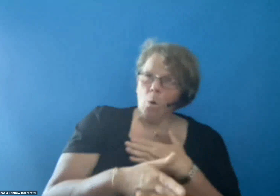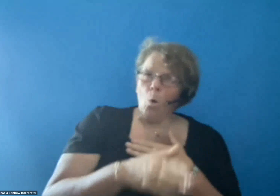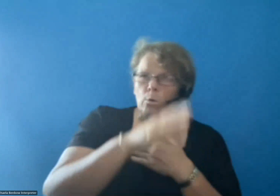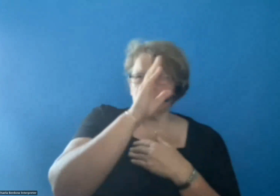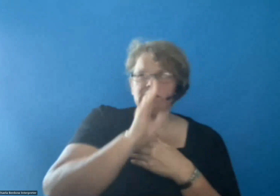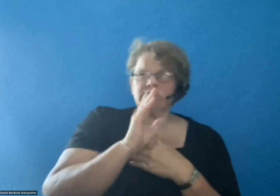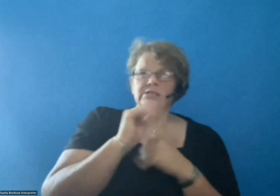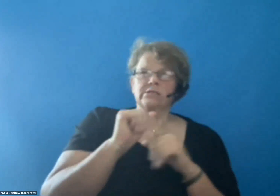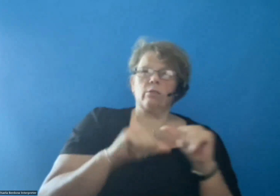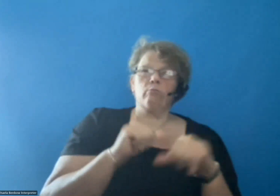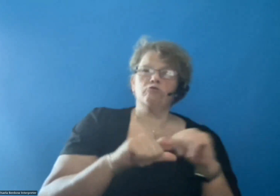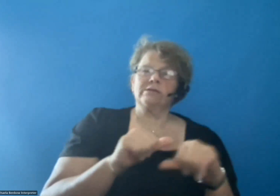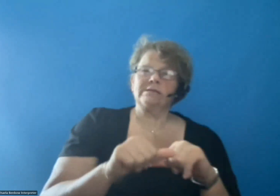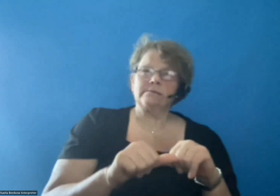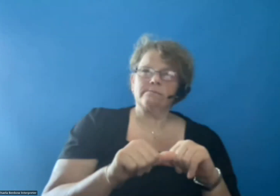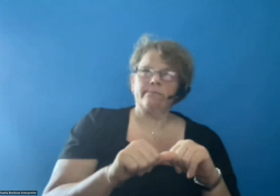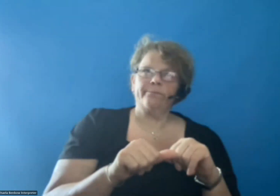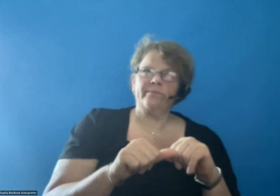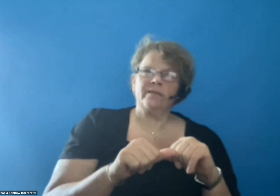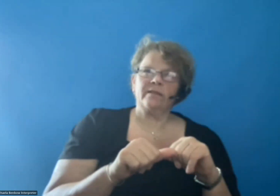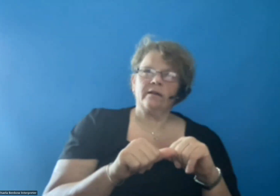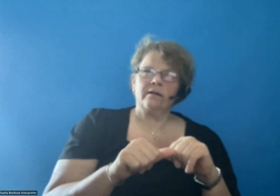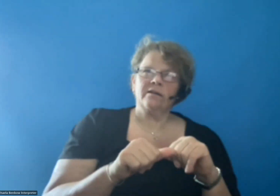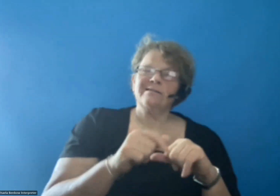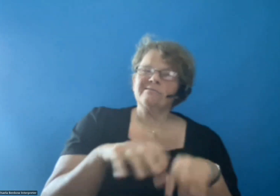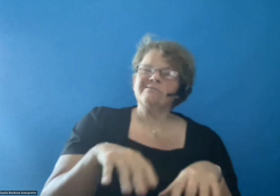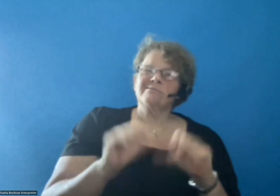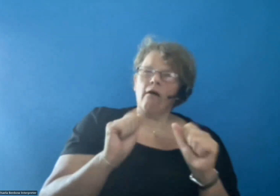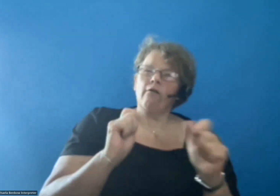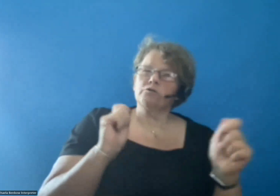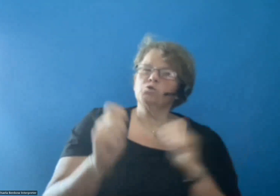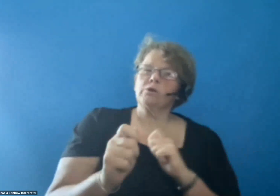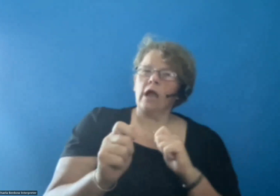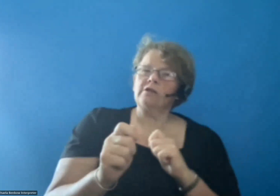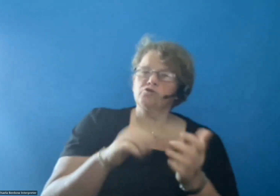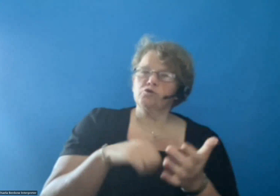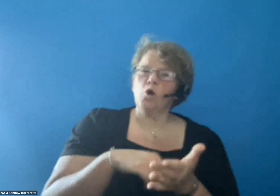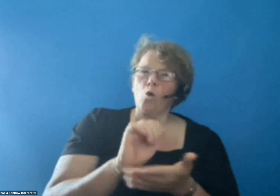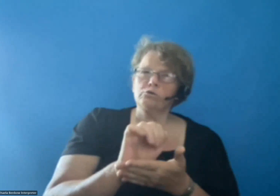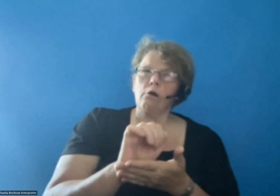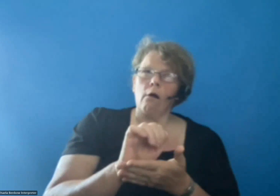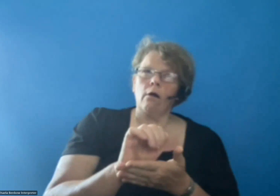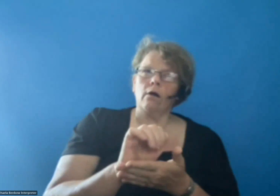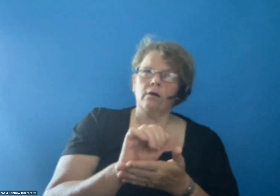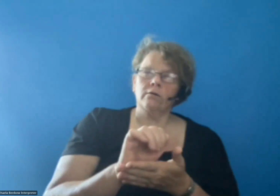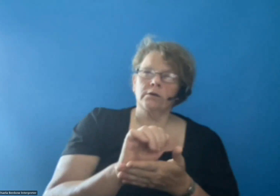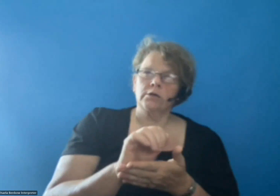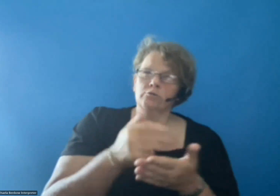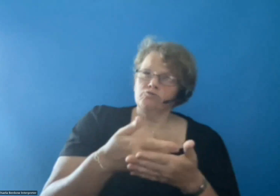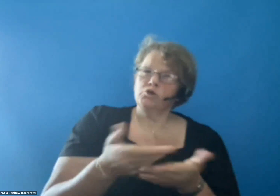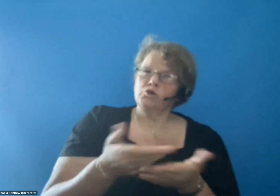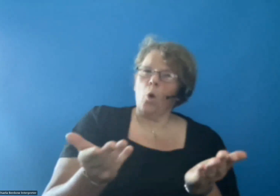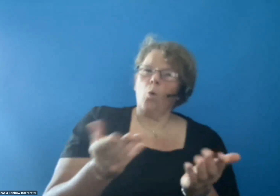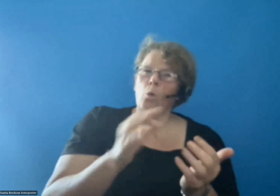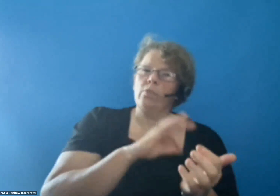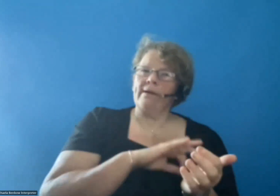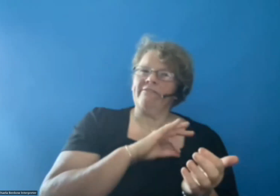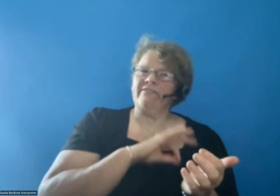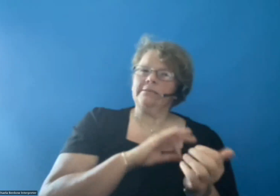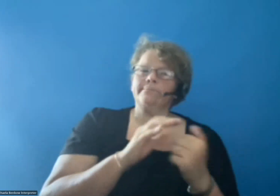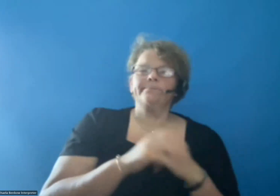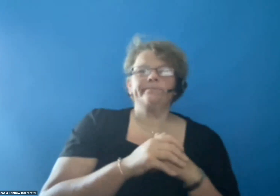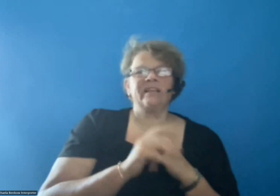in the process, that actually you start to change that culture and show people that there's benefits in doing that. And I think that's